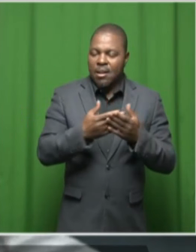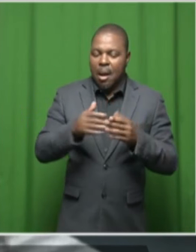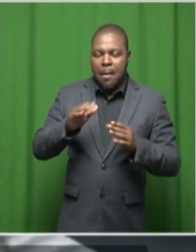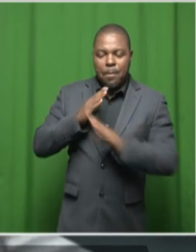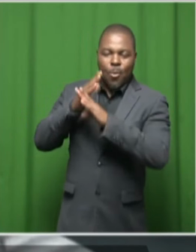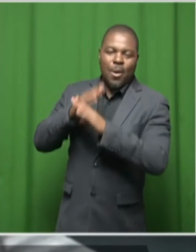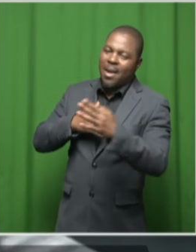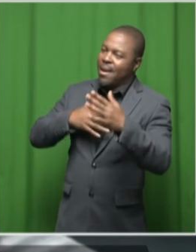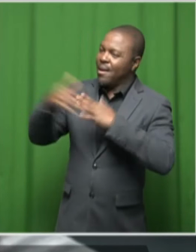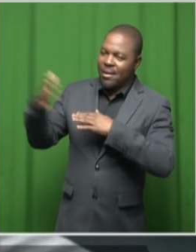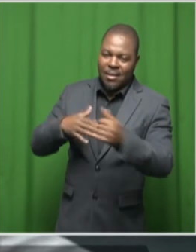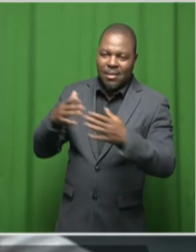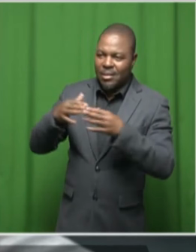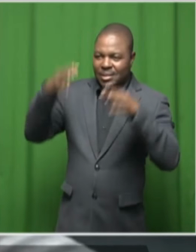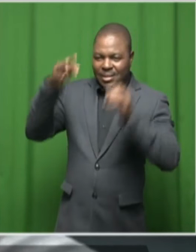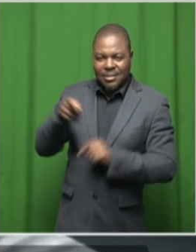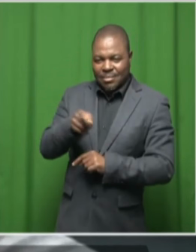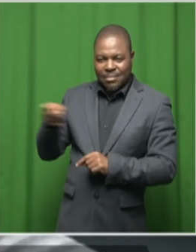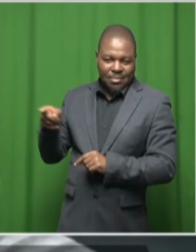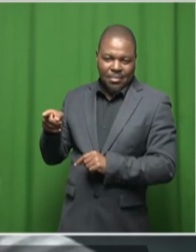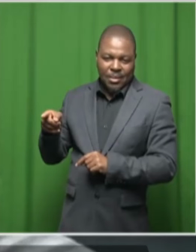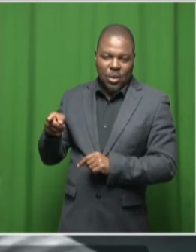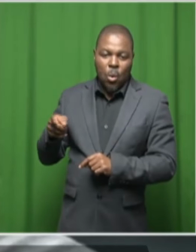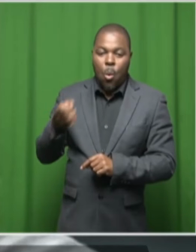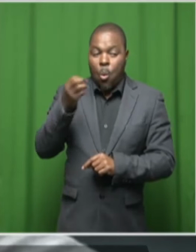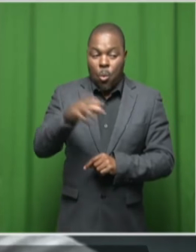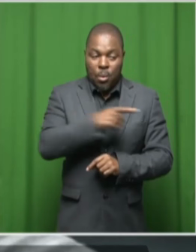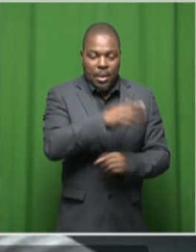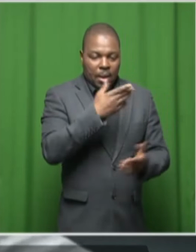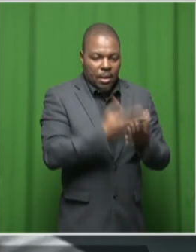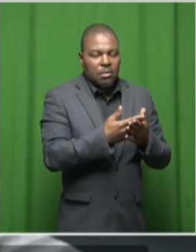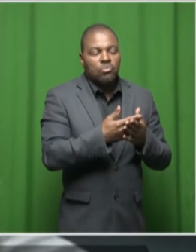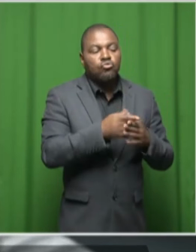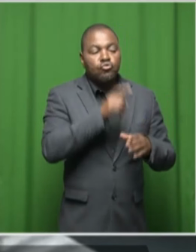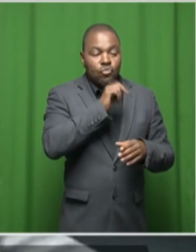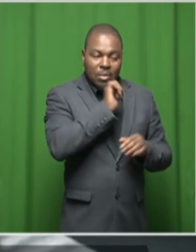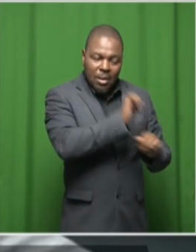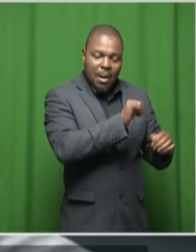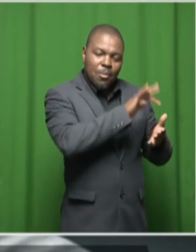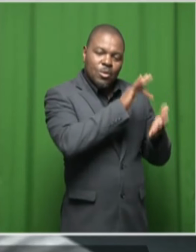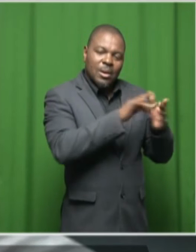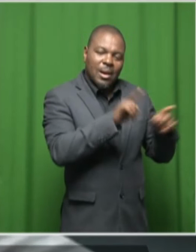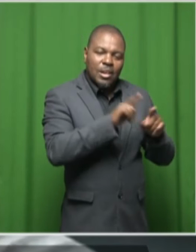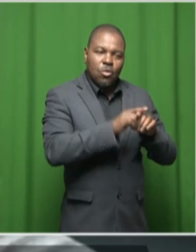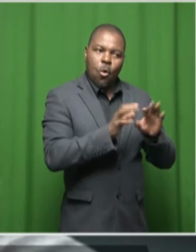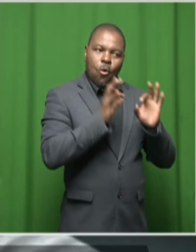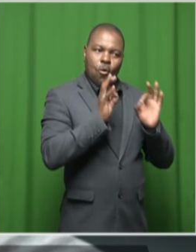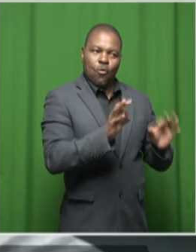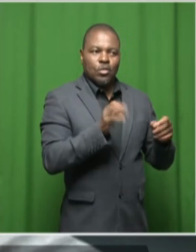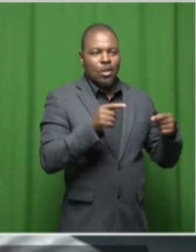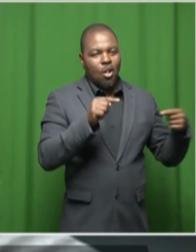is, or they might use their position as the official opposition to kind of